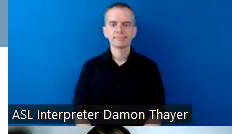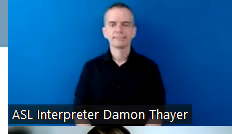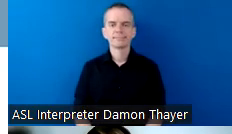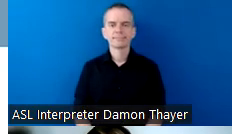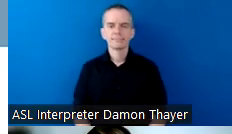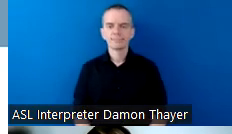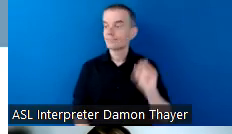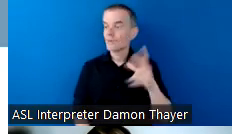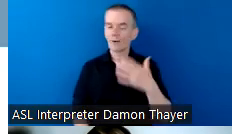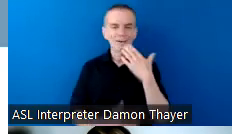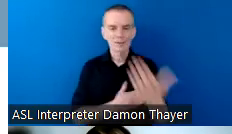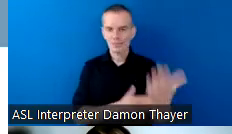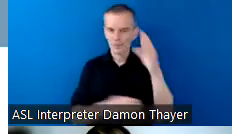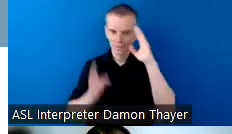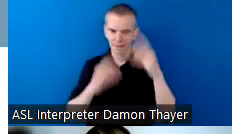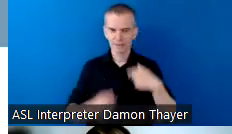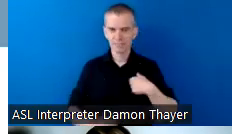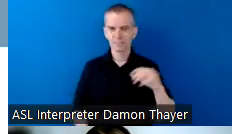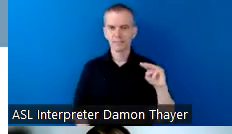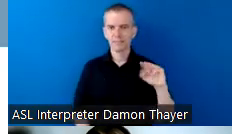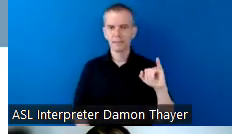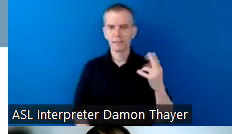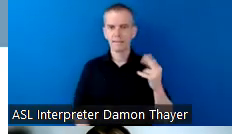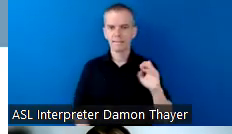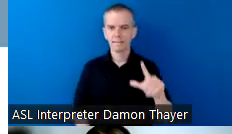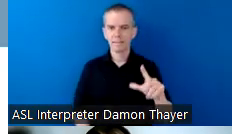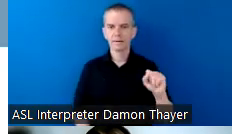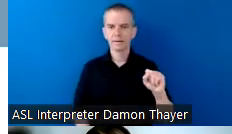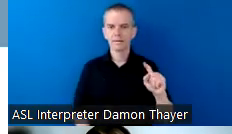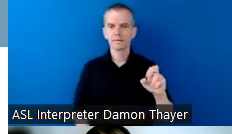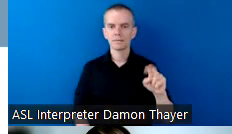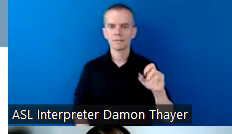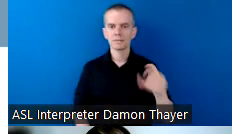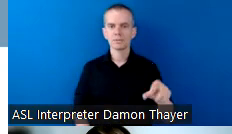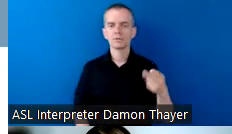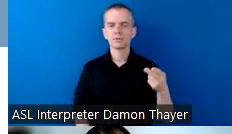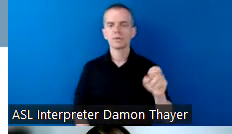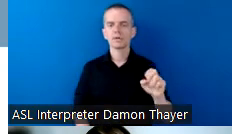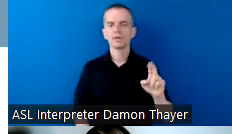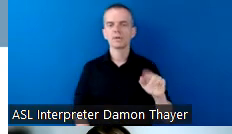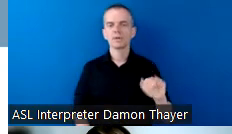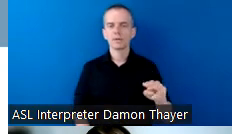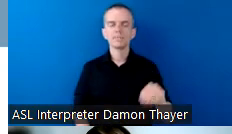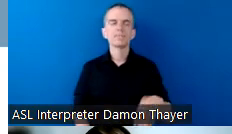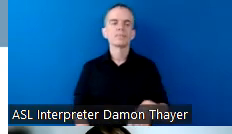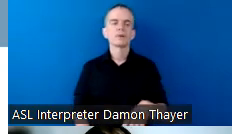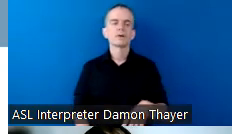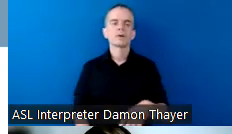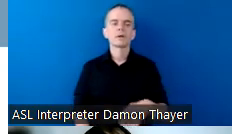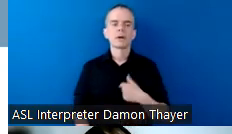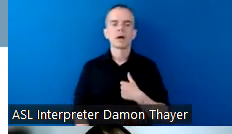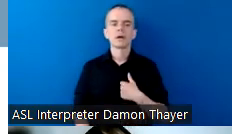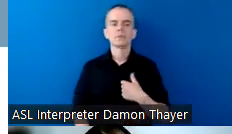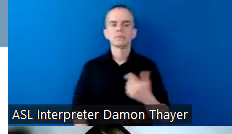All right, good morning, everyone. Thank you. My name is Michael Sterner, he, him, his pronouns. I am the Fair Housing Enforcement Manager